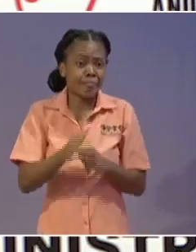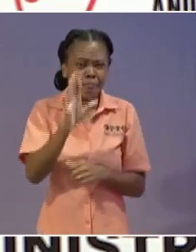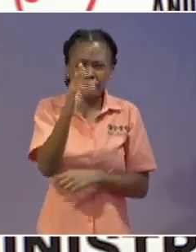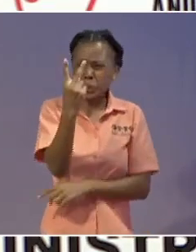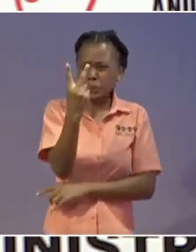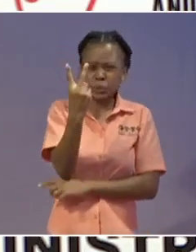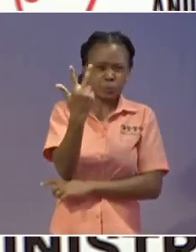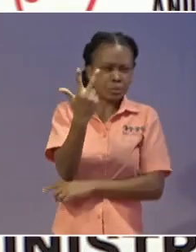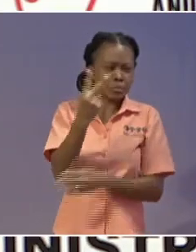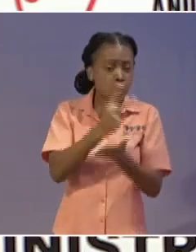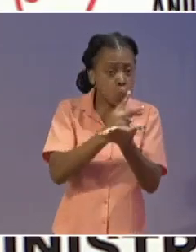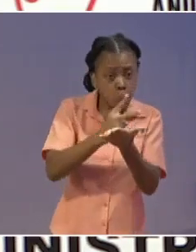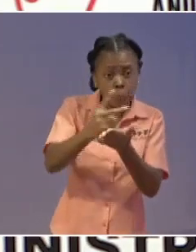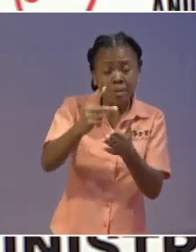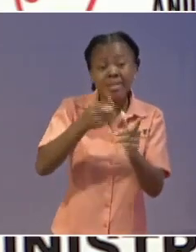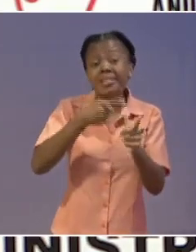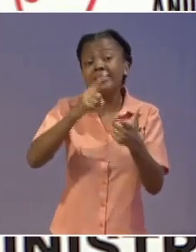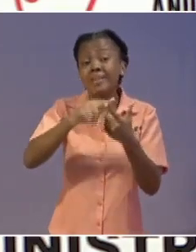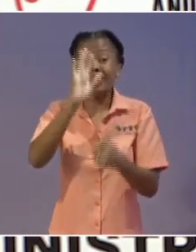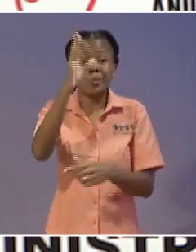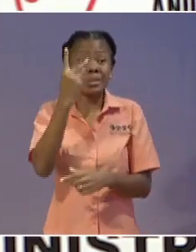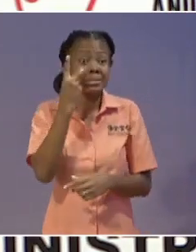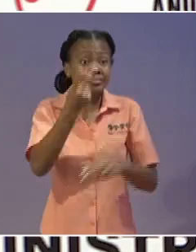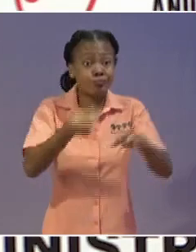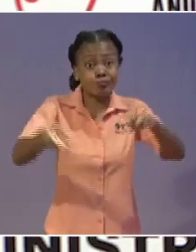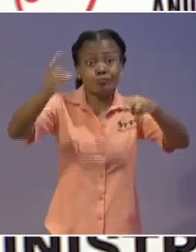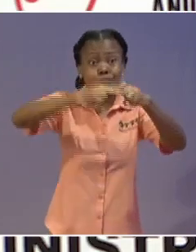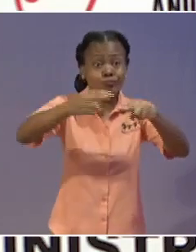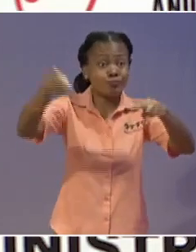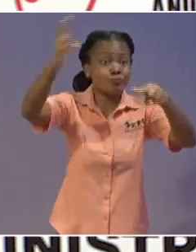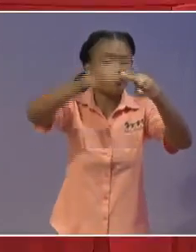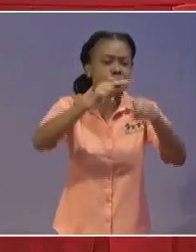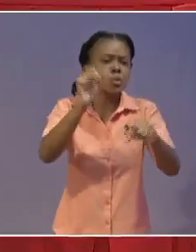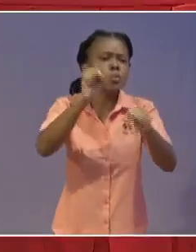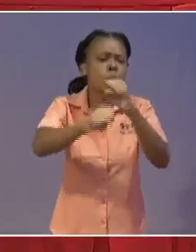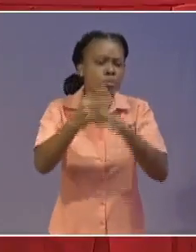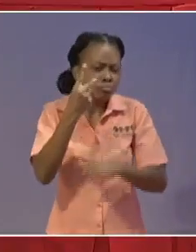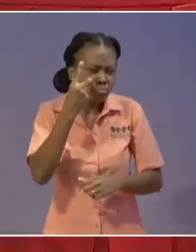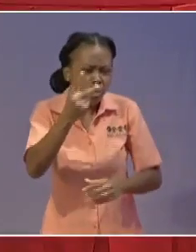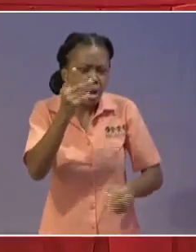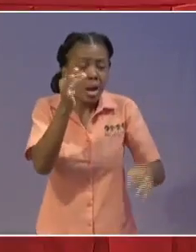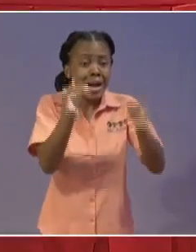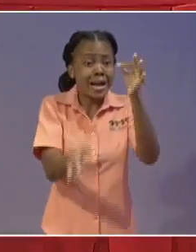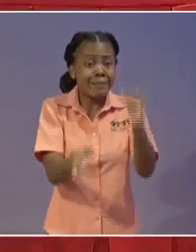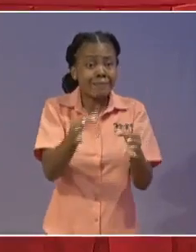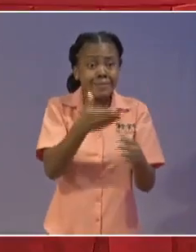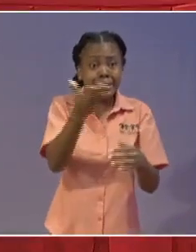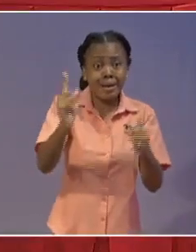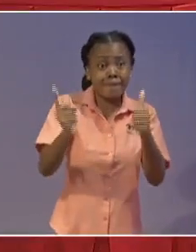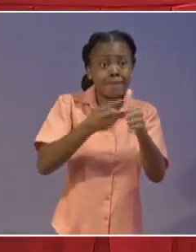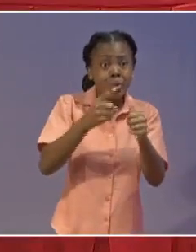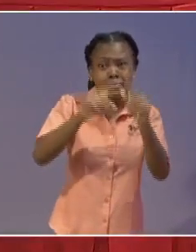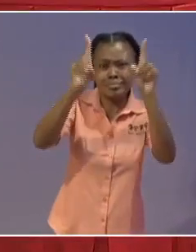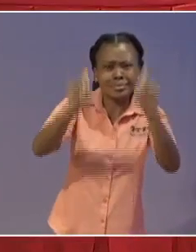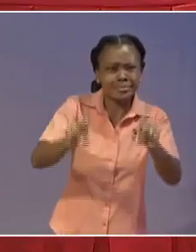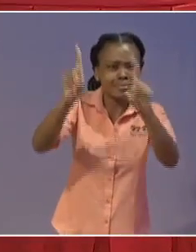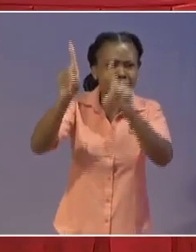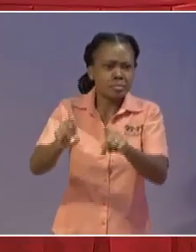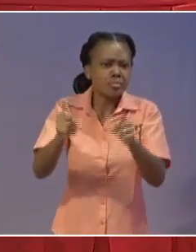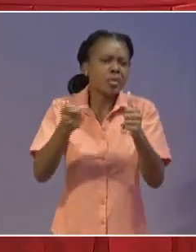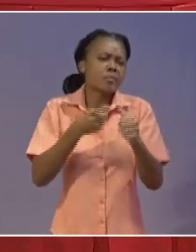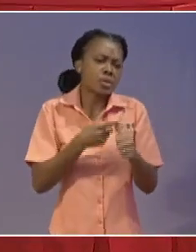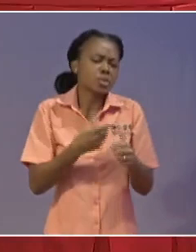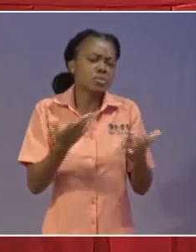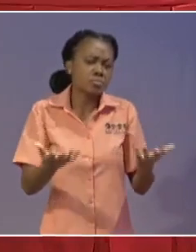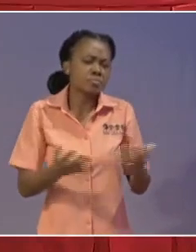increase, at least coming out of these samples. Thank you very much, CMO. We move on to ACP News. We're ready